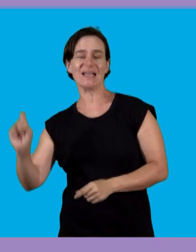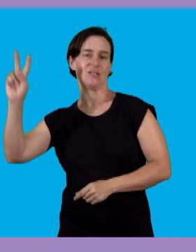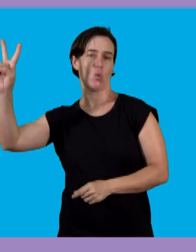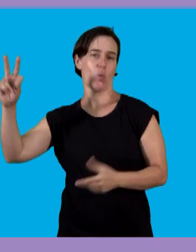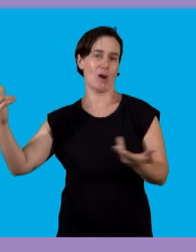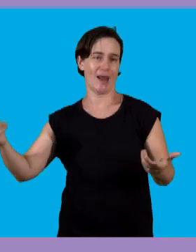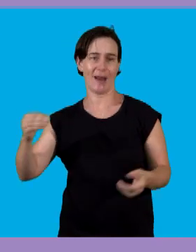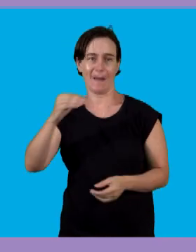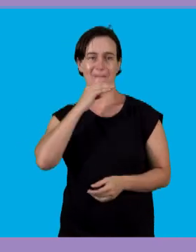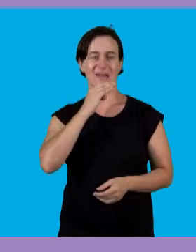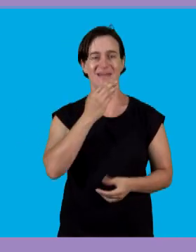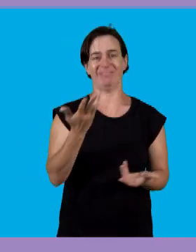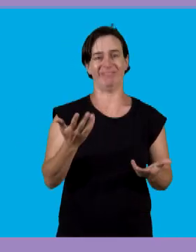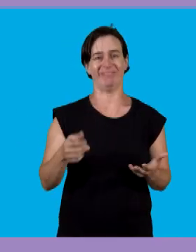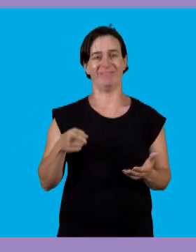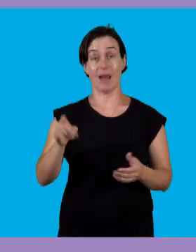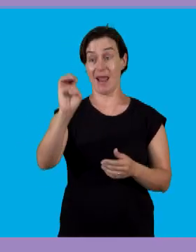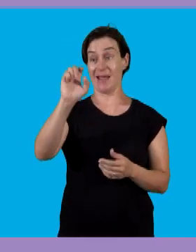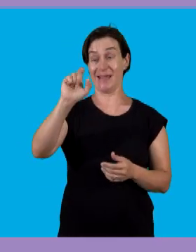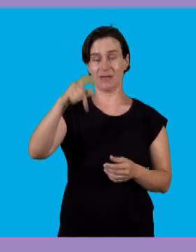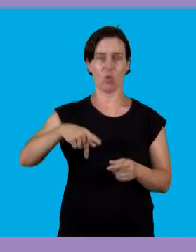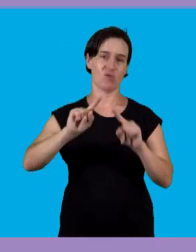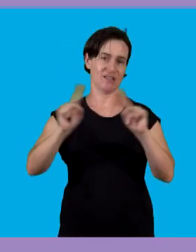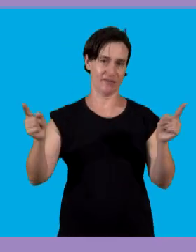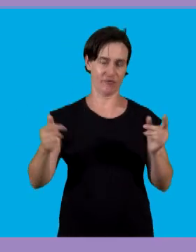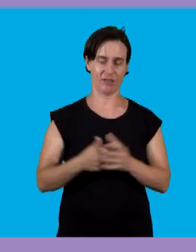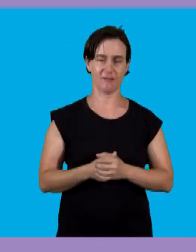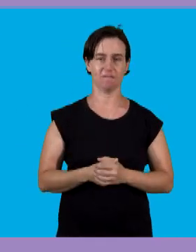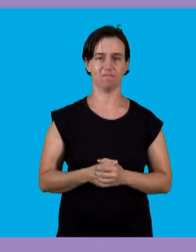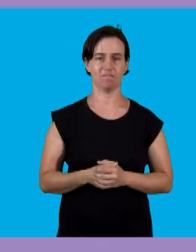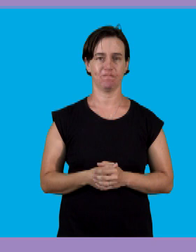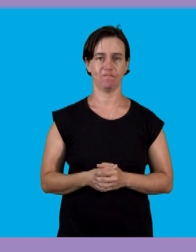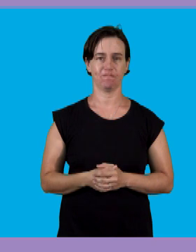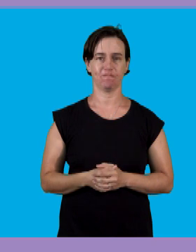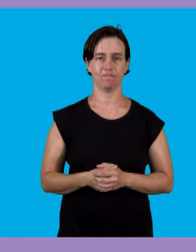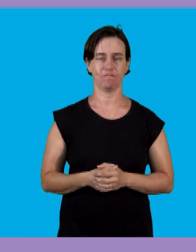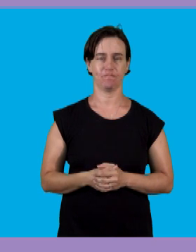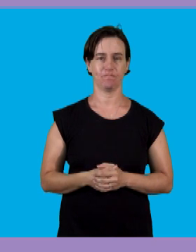the squared is for the x. So those are not like terms.